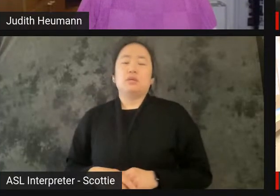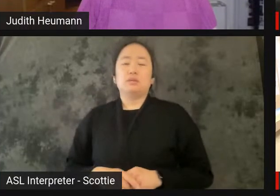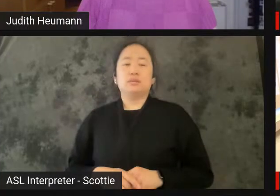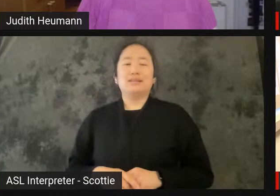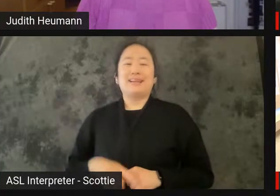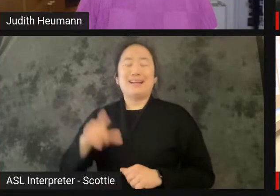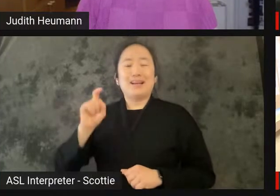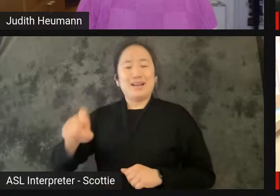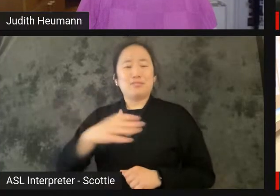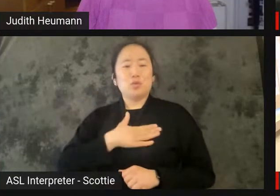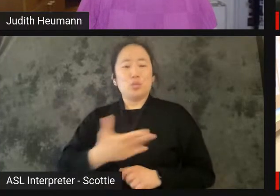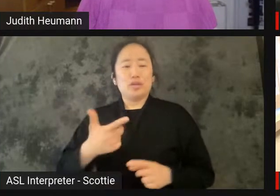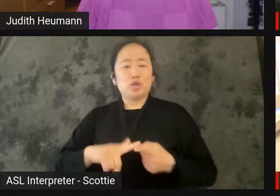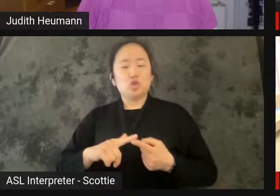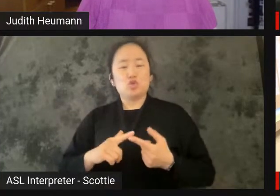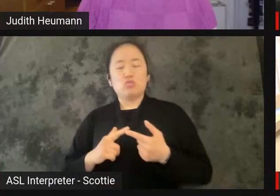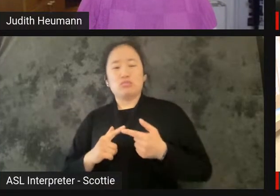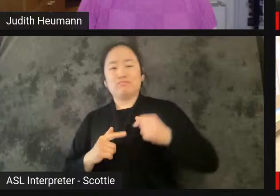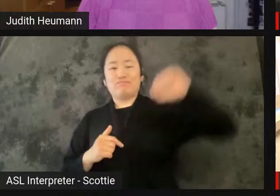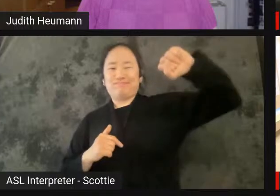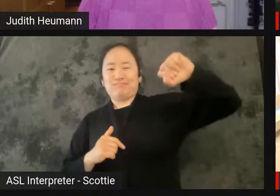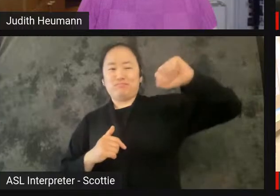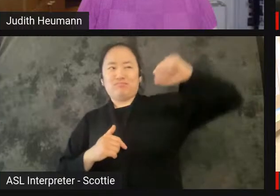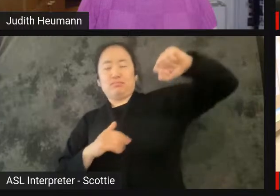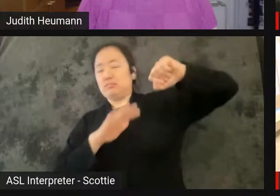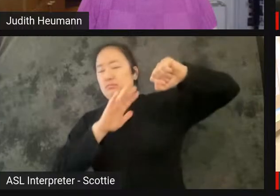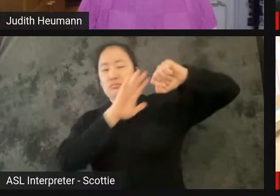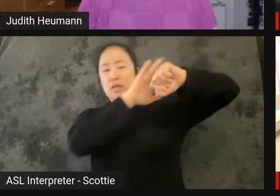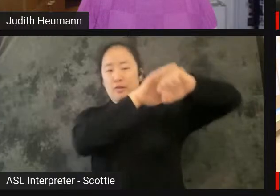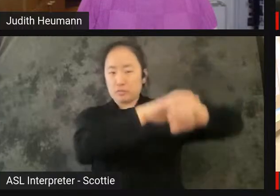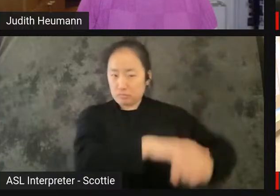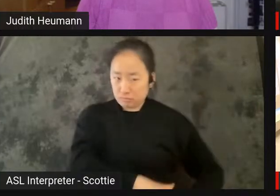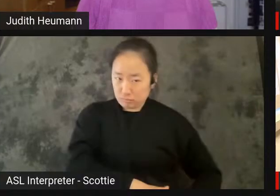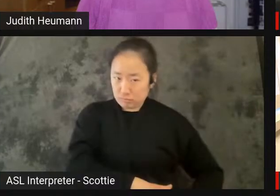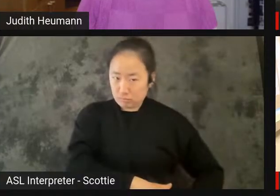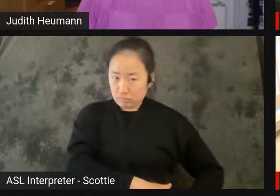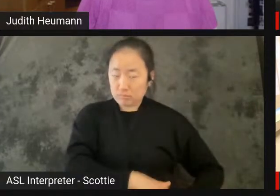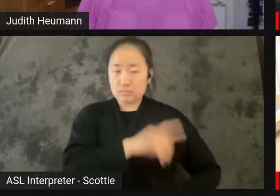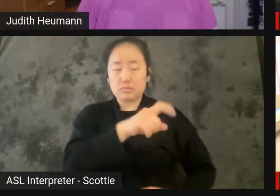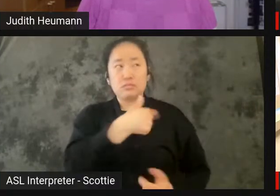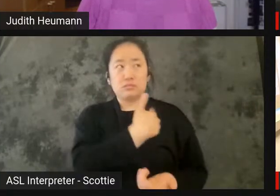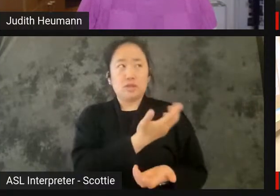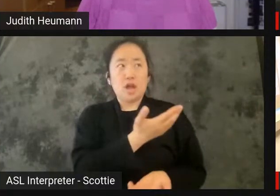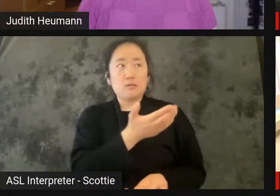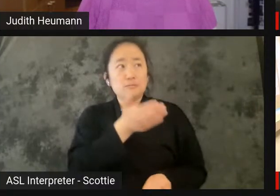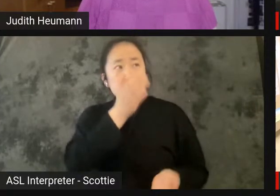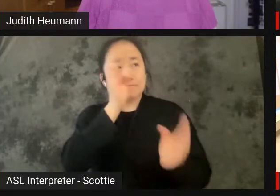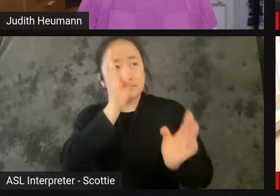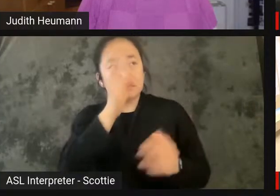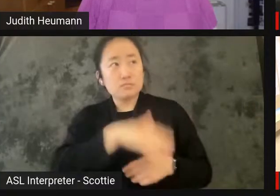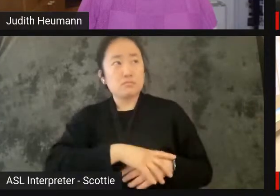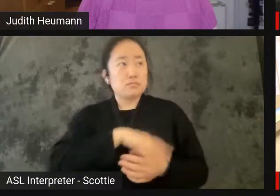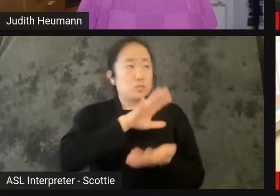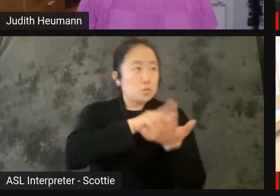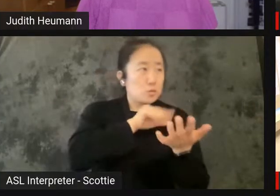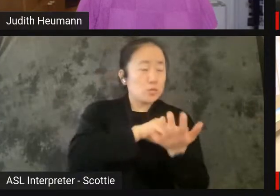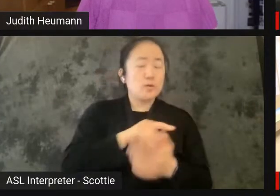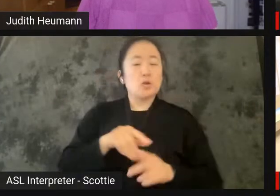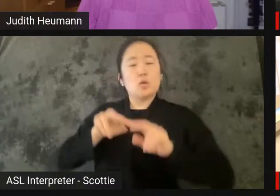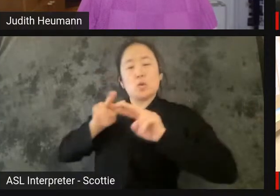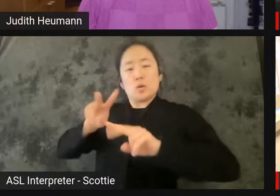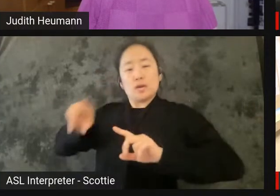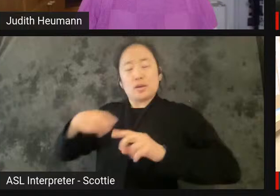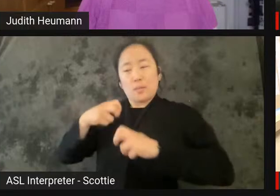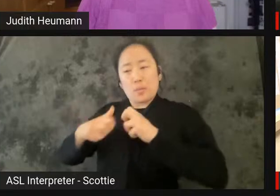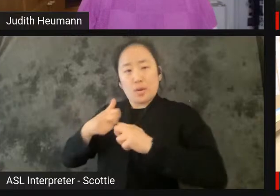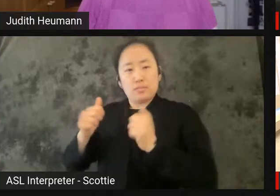defensive. They need to be willing to really listen and learn. Look at issues around institutionalization in